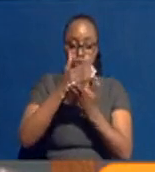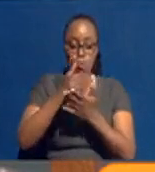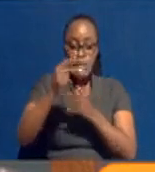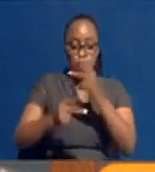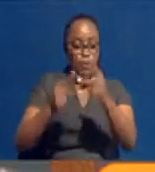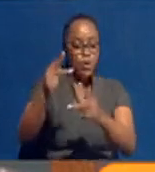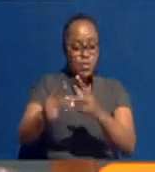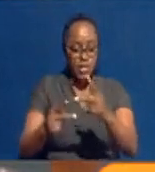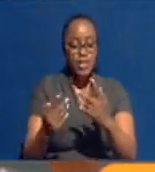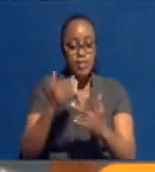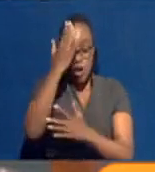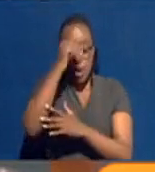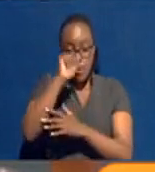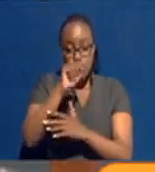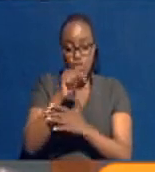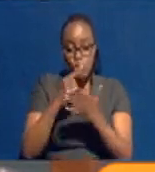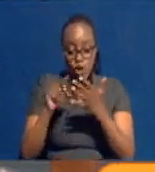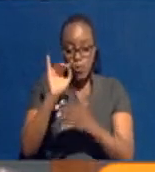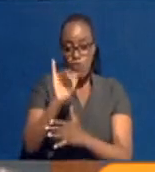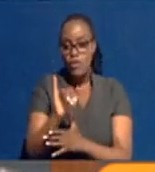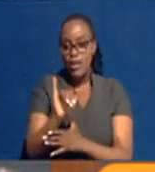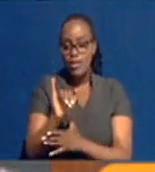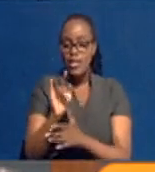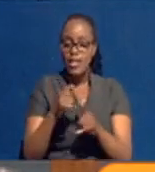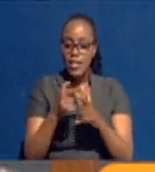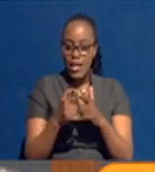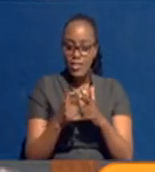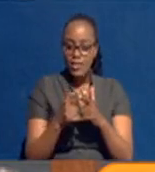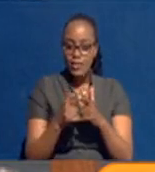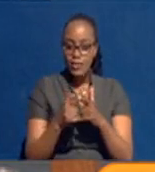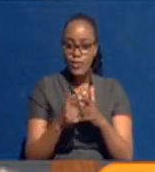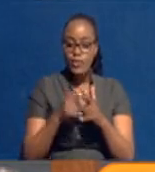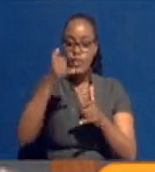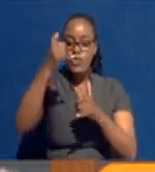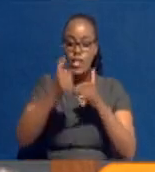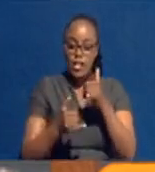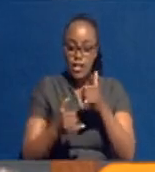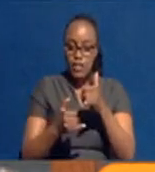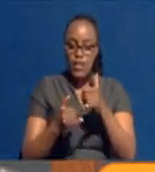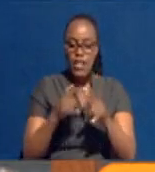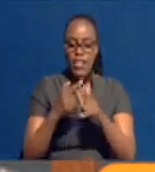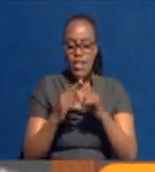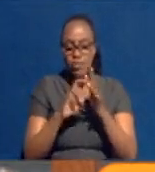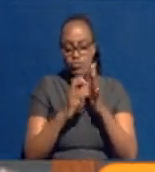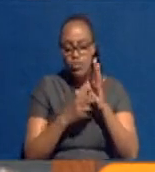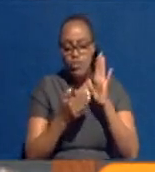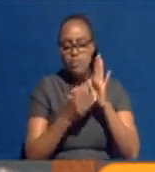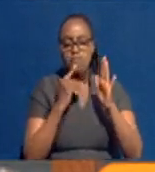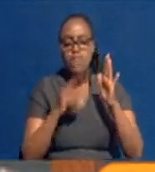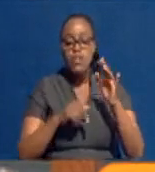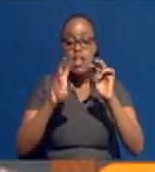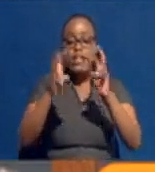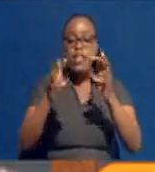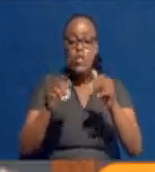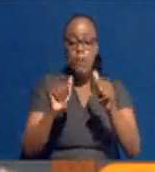is okay, so that we hear this this petition. And then eventually, what does the court come and say? That this matter is